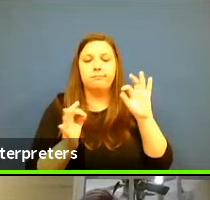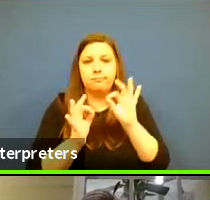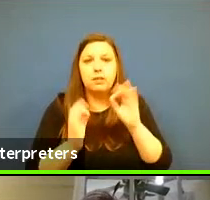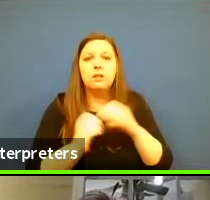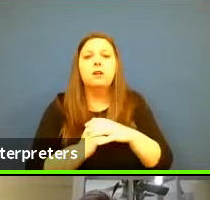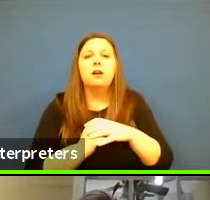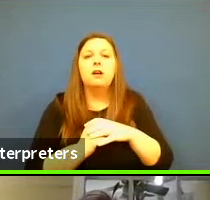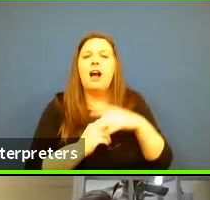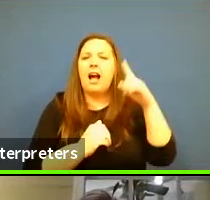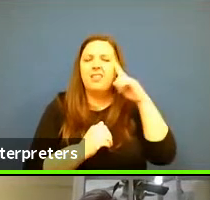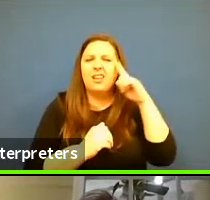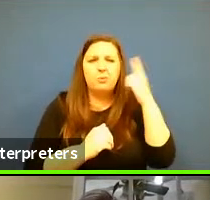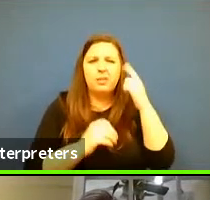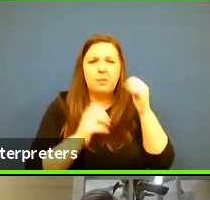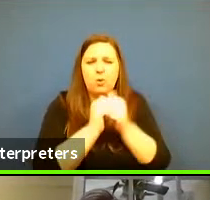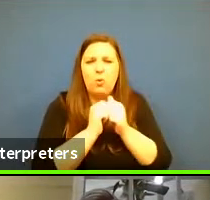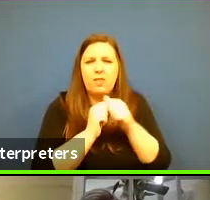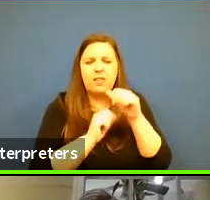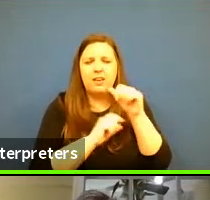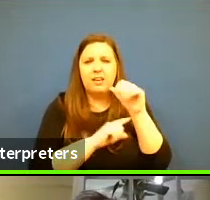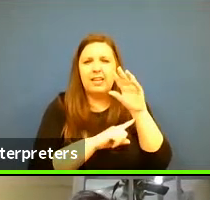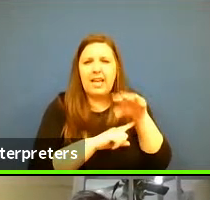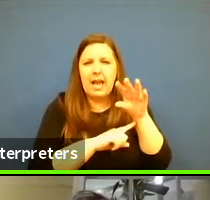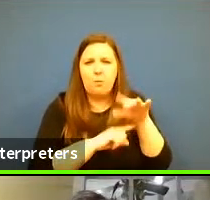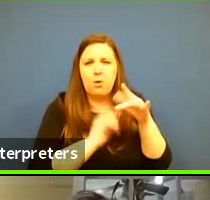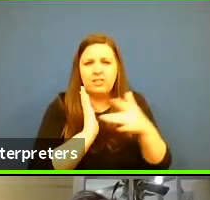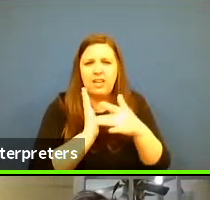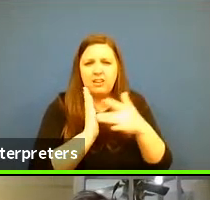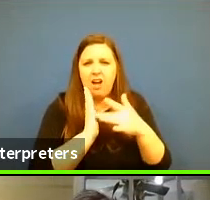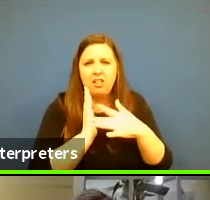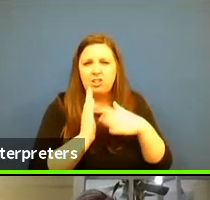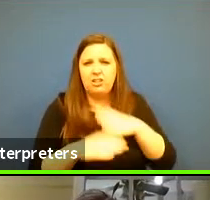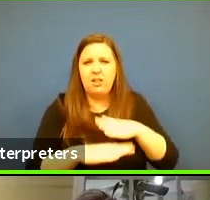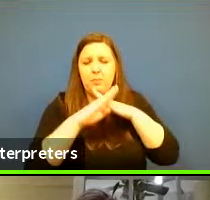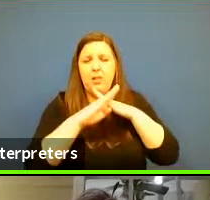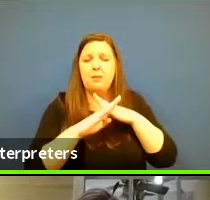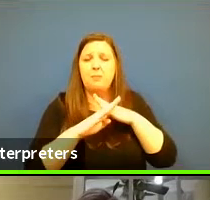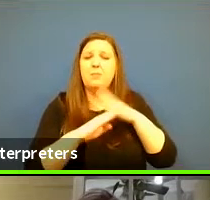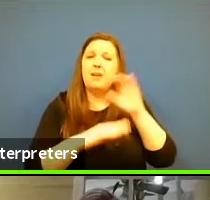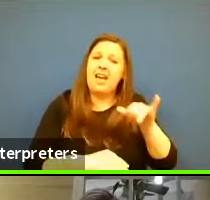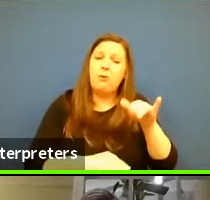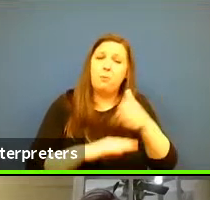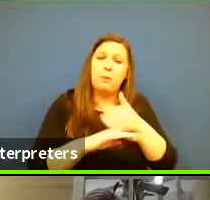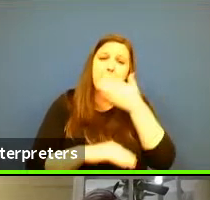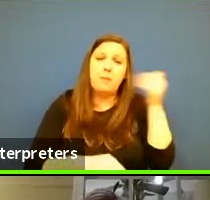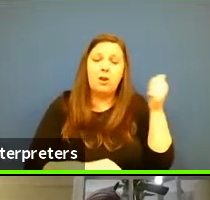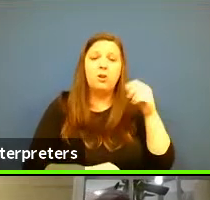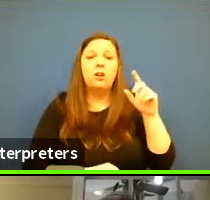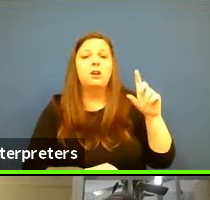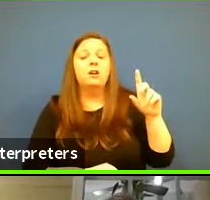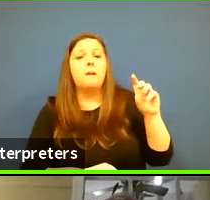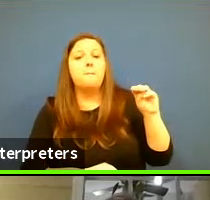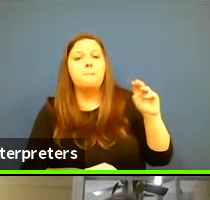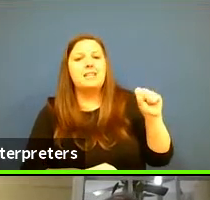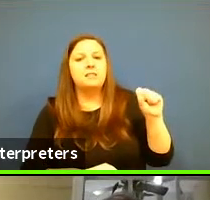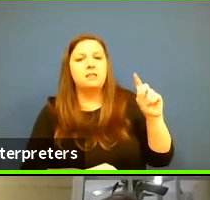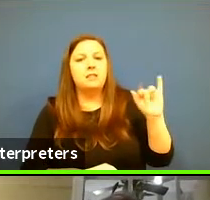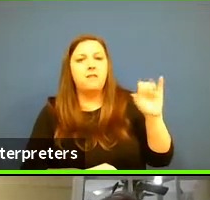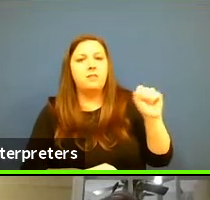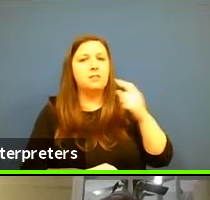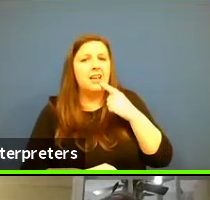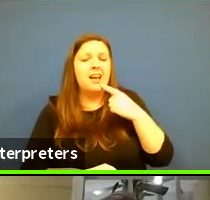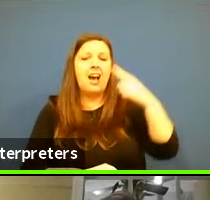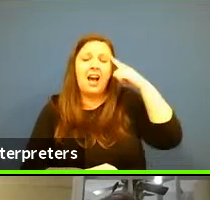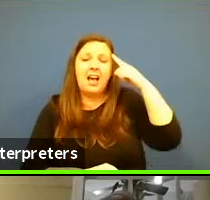that didn't allow that, but that would be great. I think it would be good too if we just simply in person